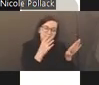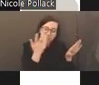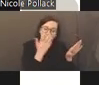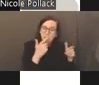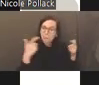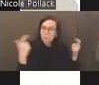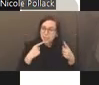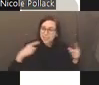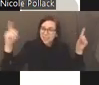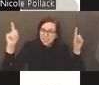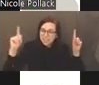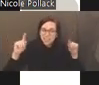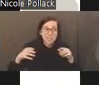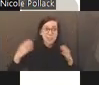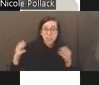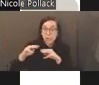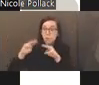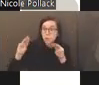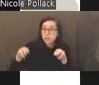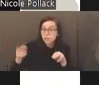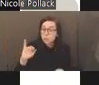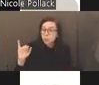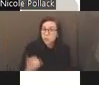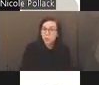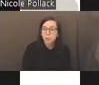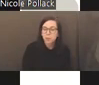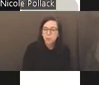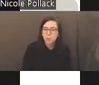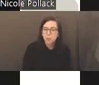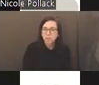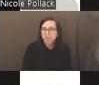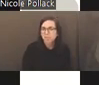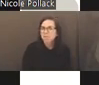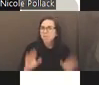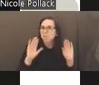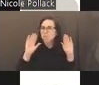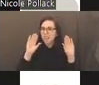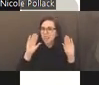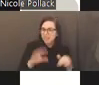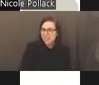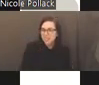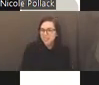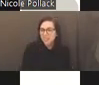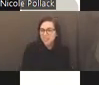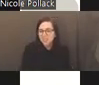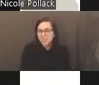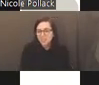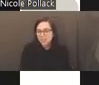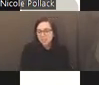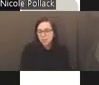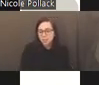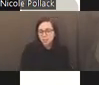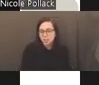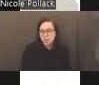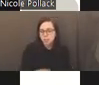huge success. And here at the museum now too. Mm-hmm. Yeah. That's great. That's great. And I think also, you know, again, just